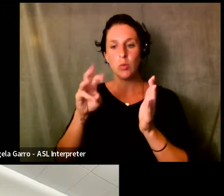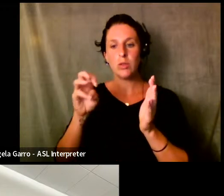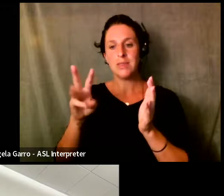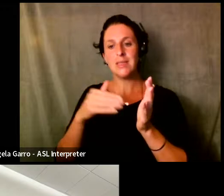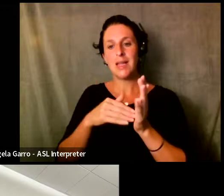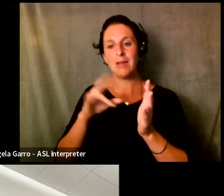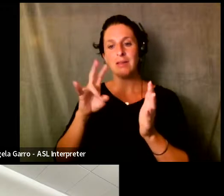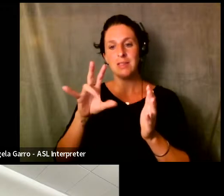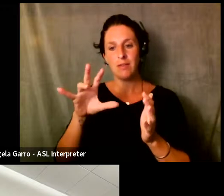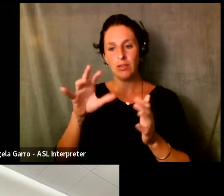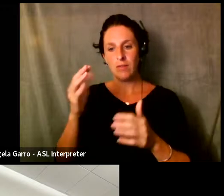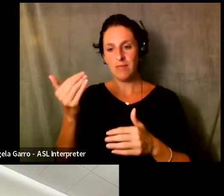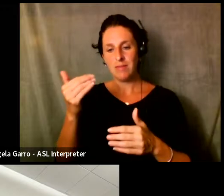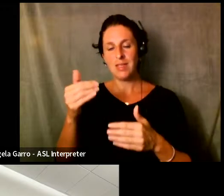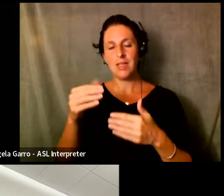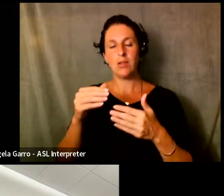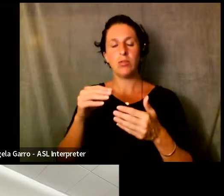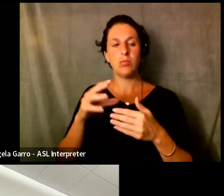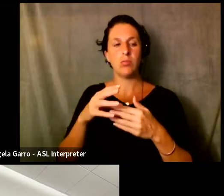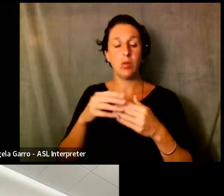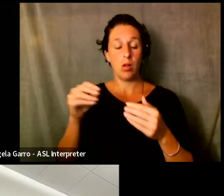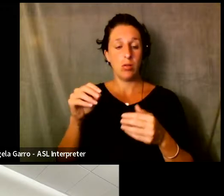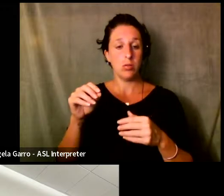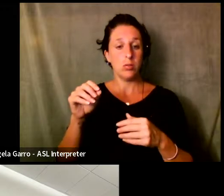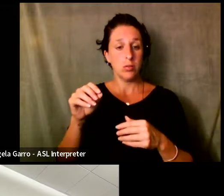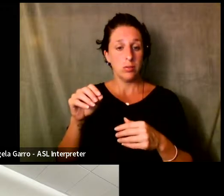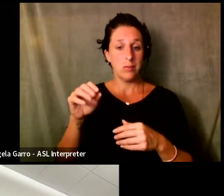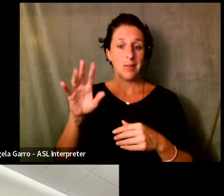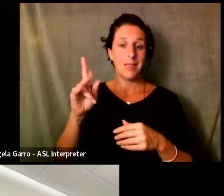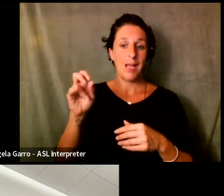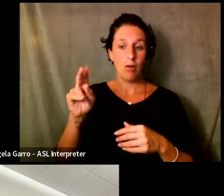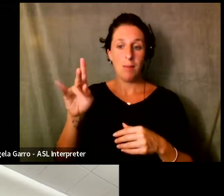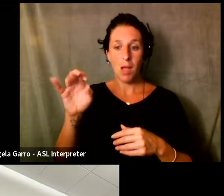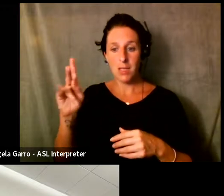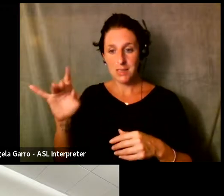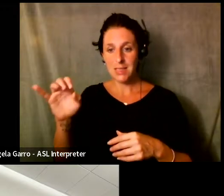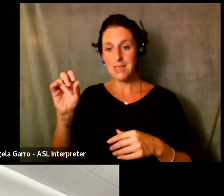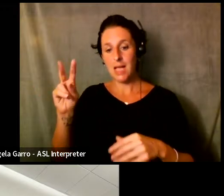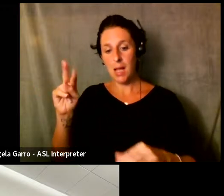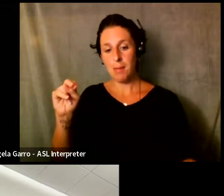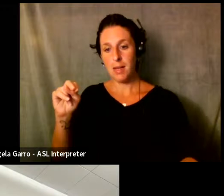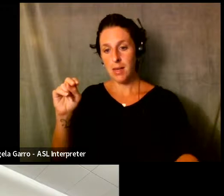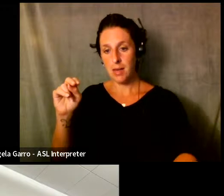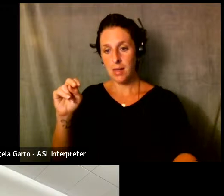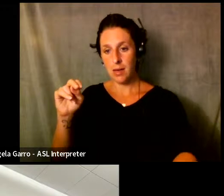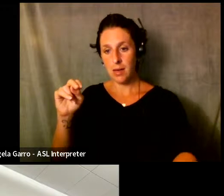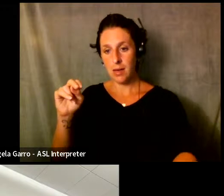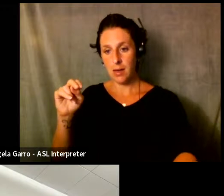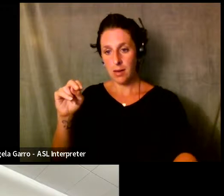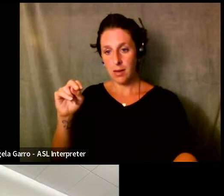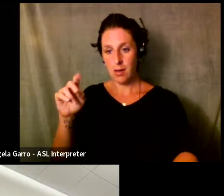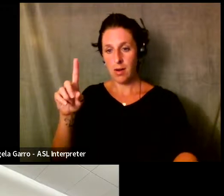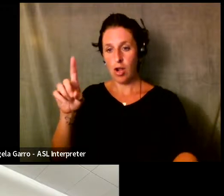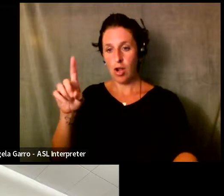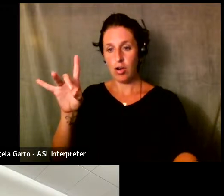$206,715, 214 workdays. Karen Biaski Simon, assistant principal, Burlingame High School, salary